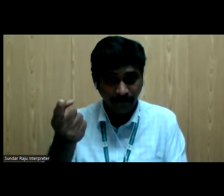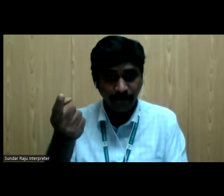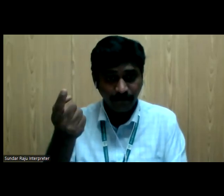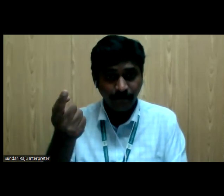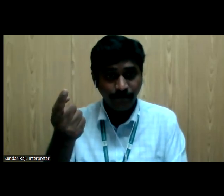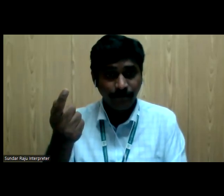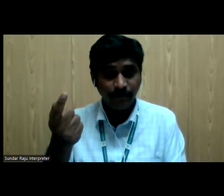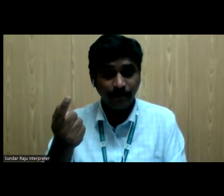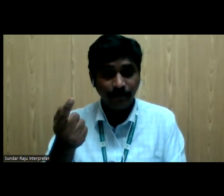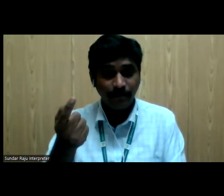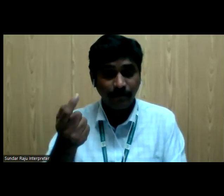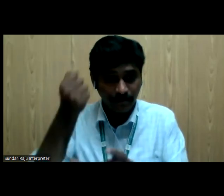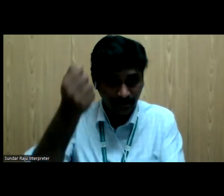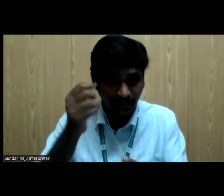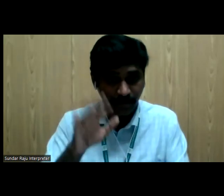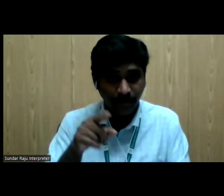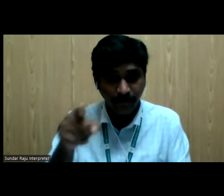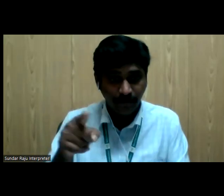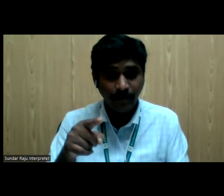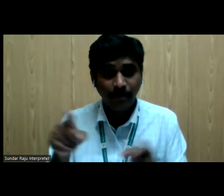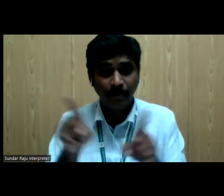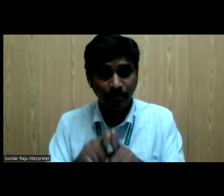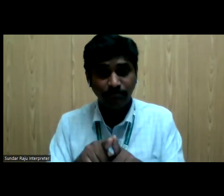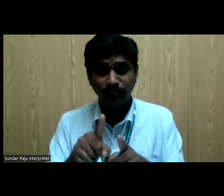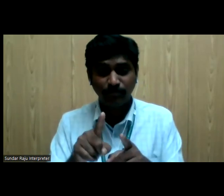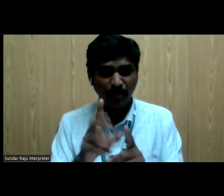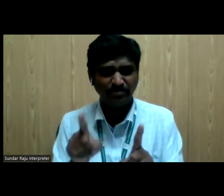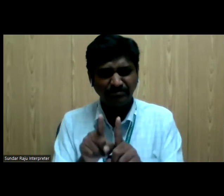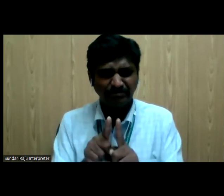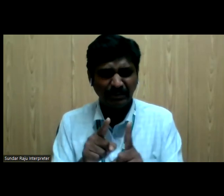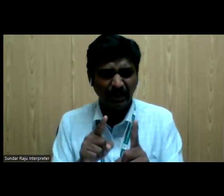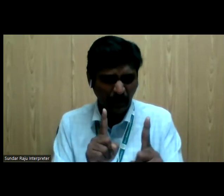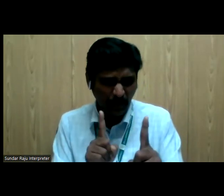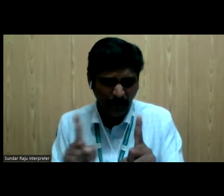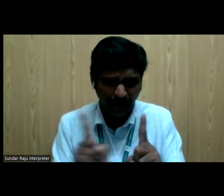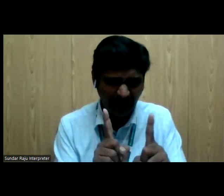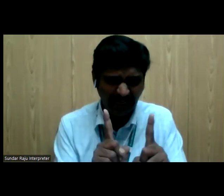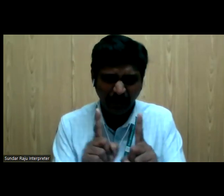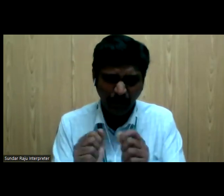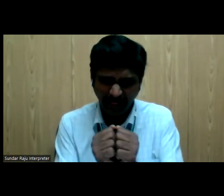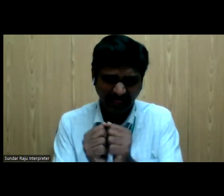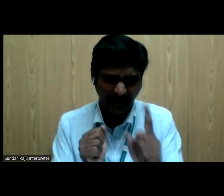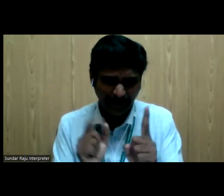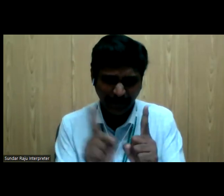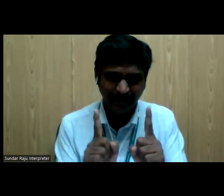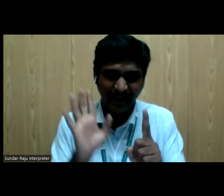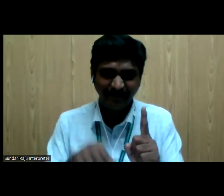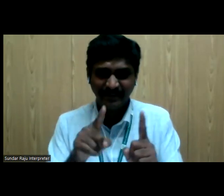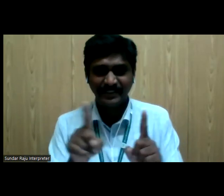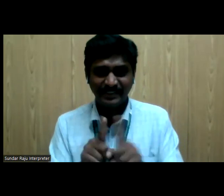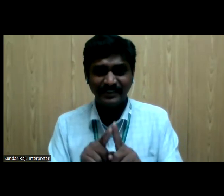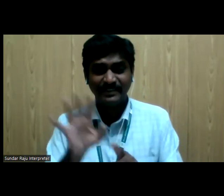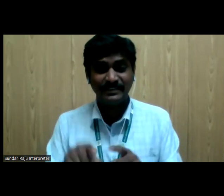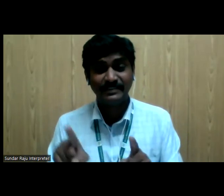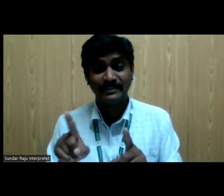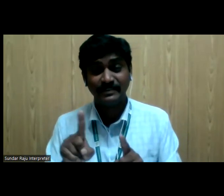a important responsibility. Unfortunately, again, not much awareness is there about nominating someone as a guardian. But